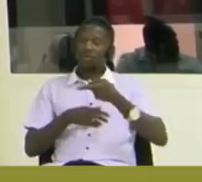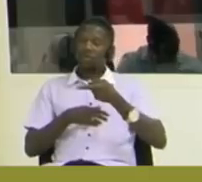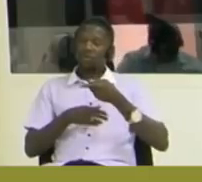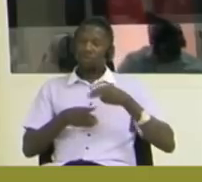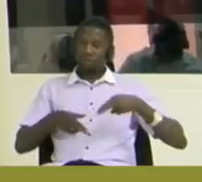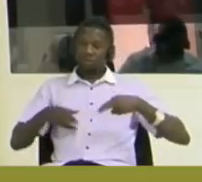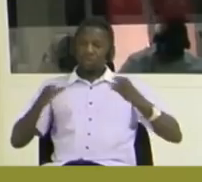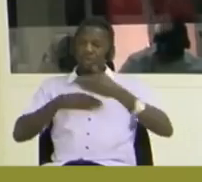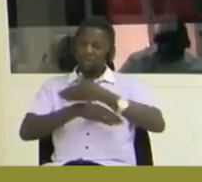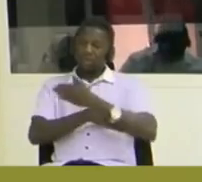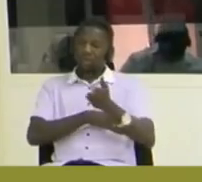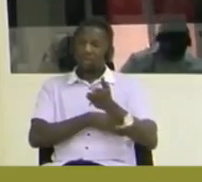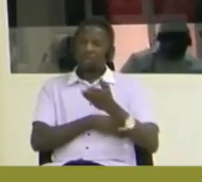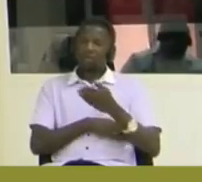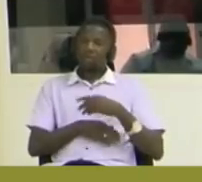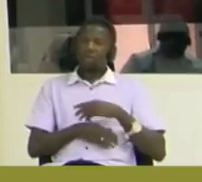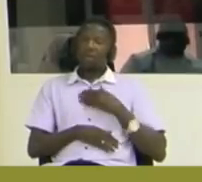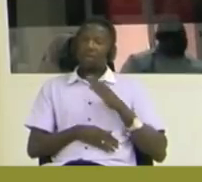from the gate.